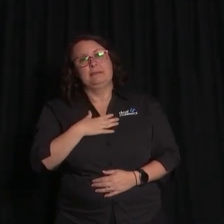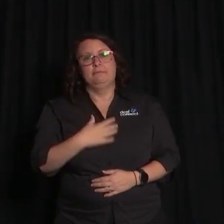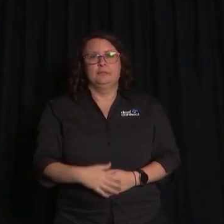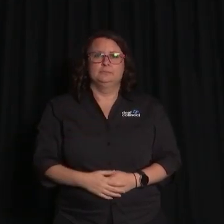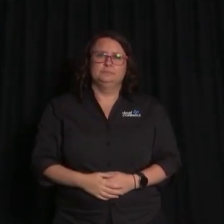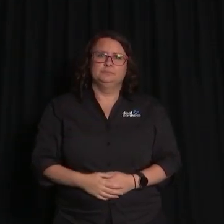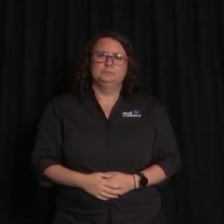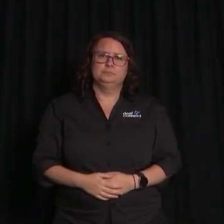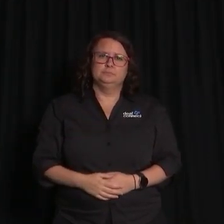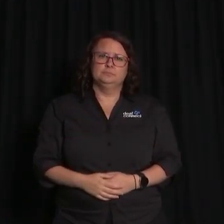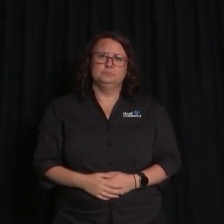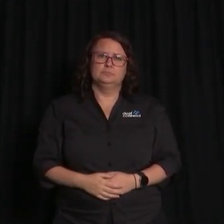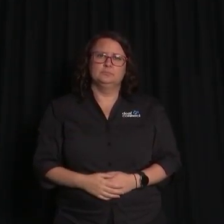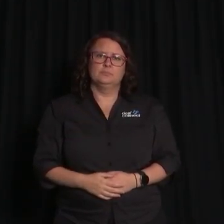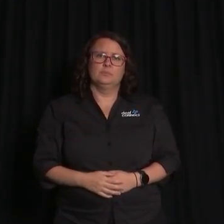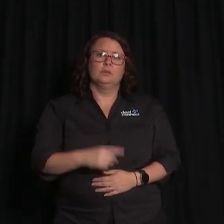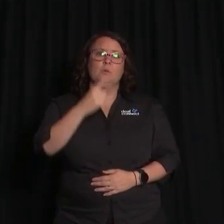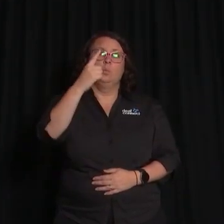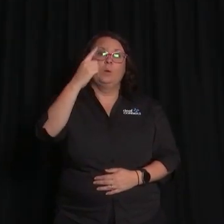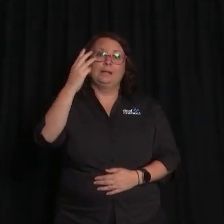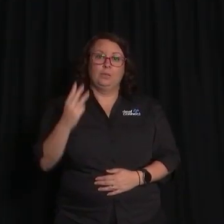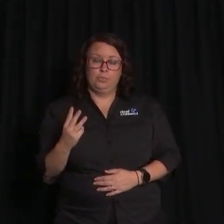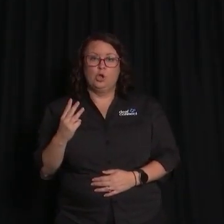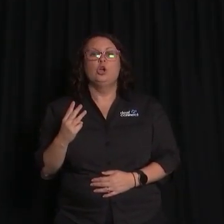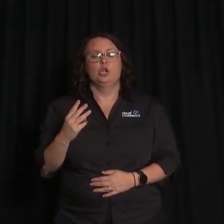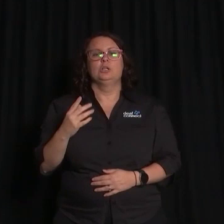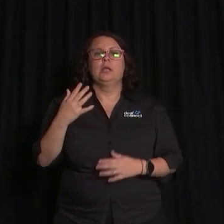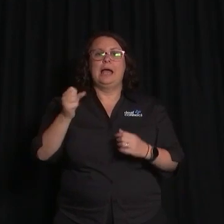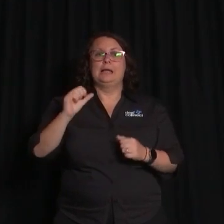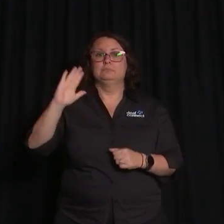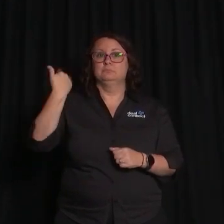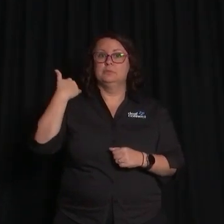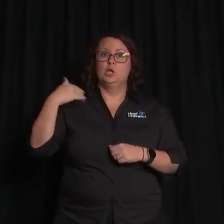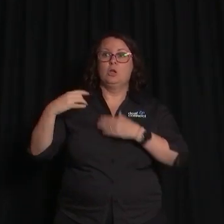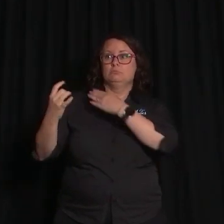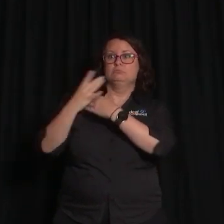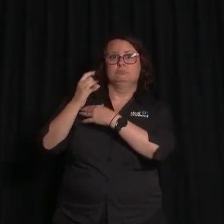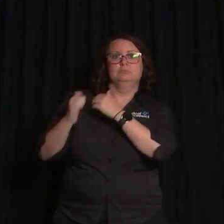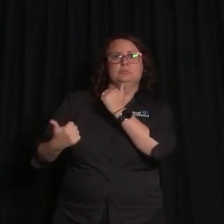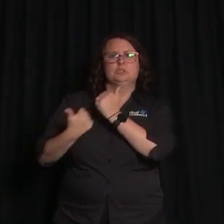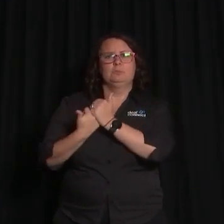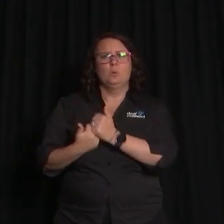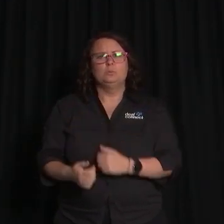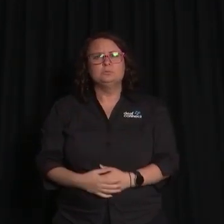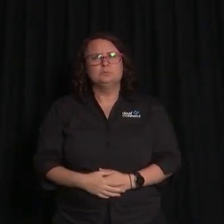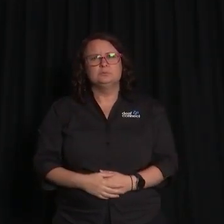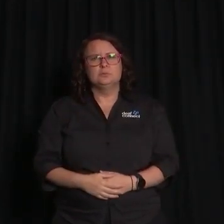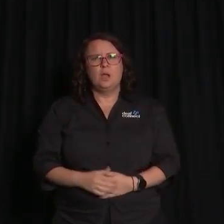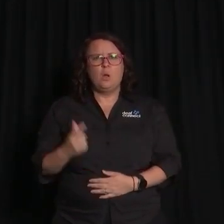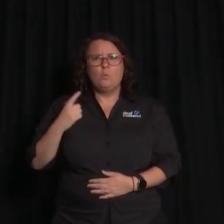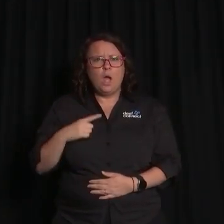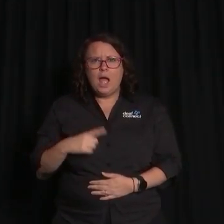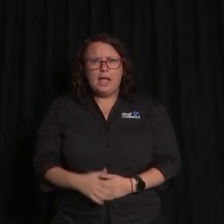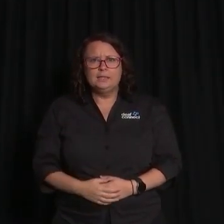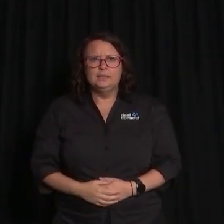Only slightly over 1/3 had accessed any professional support service. What is that about? Why didn't